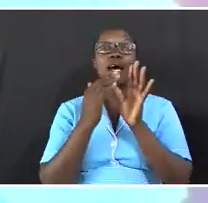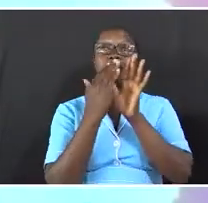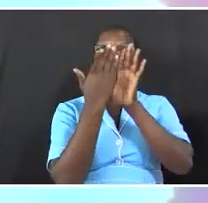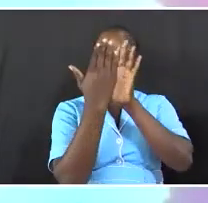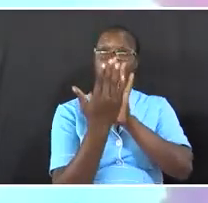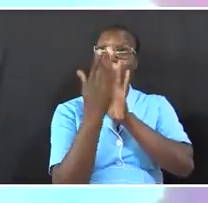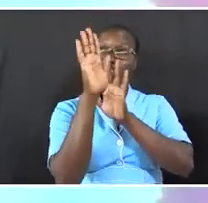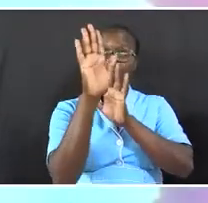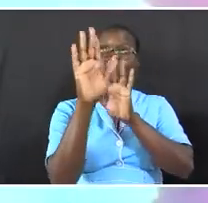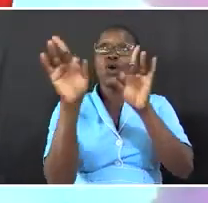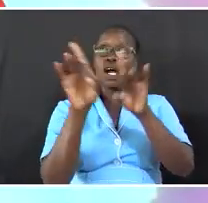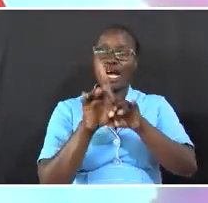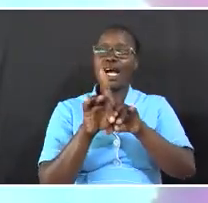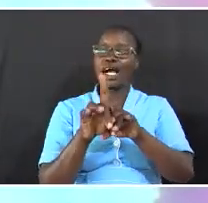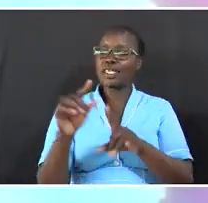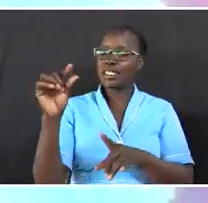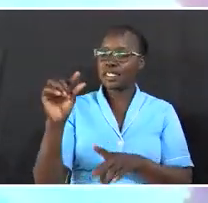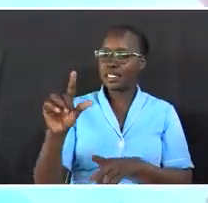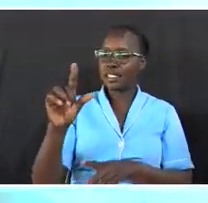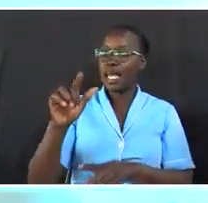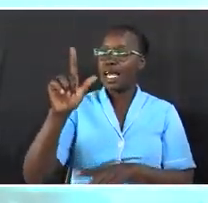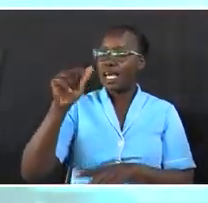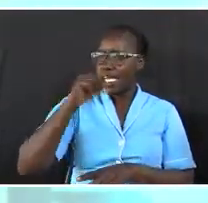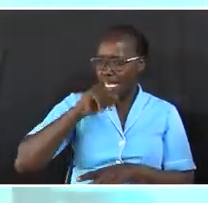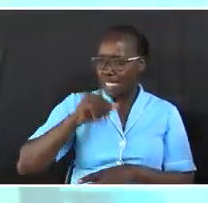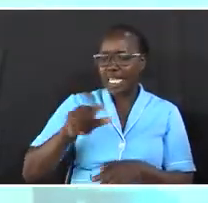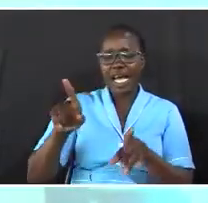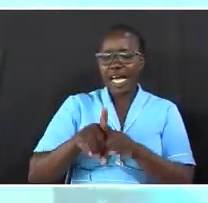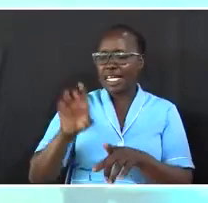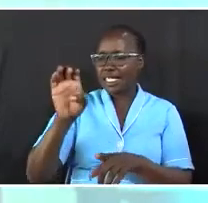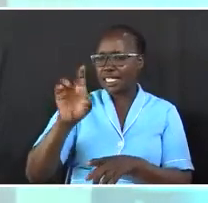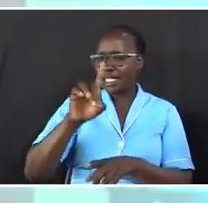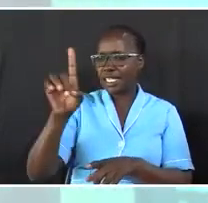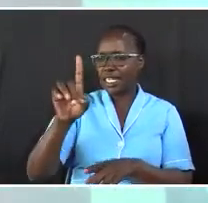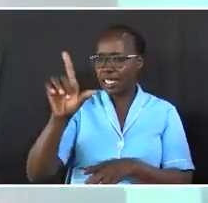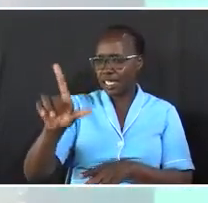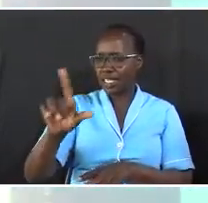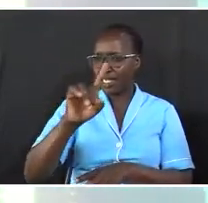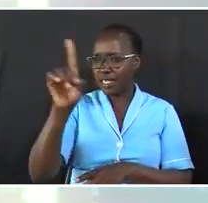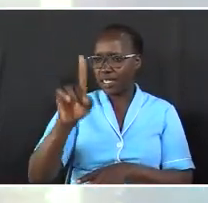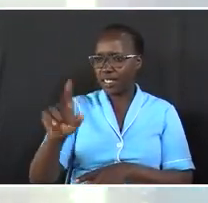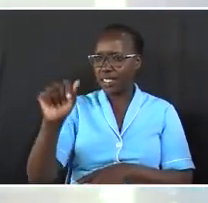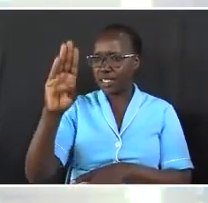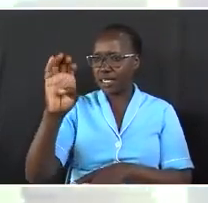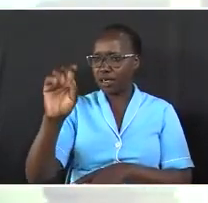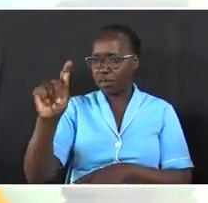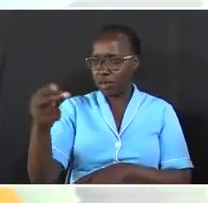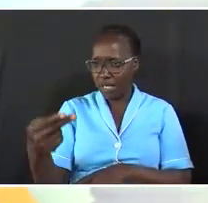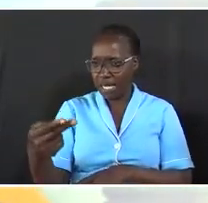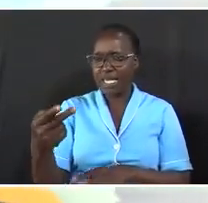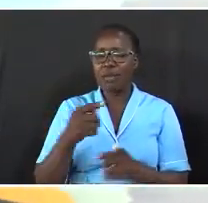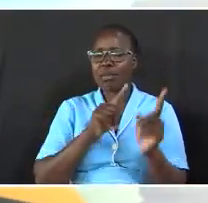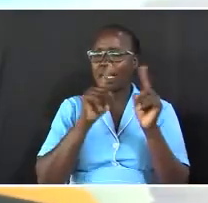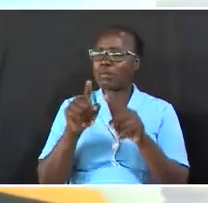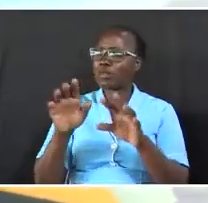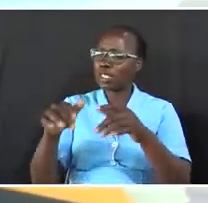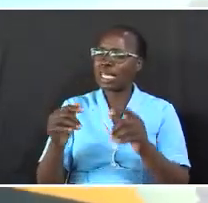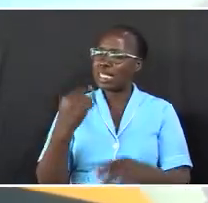as Gladys. I am facing you as Elizabeth, and I am coming to this garden alone.